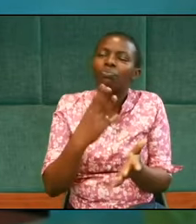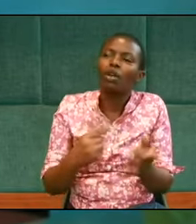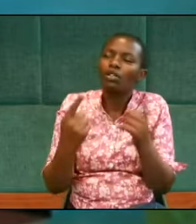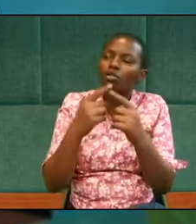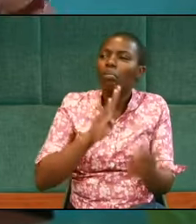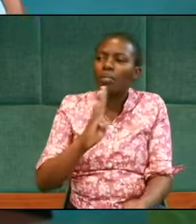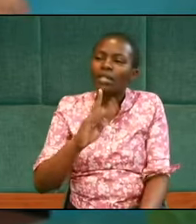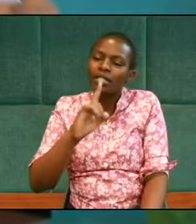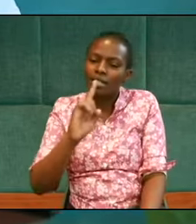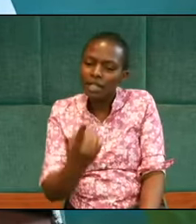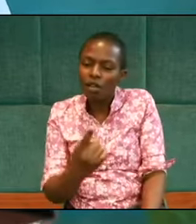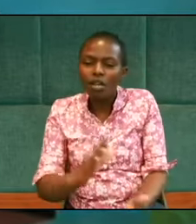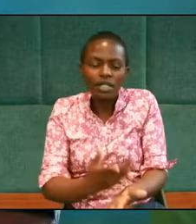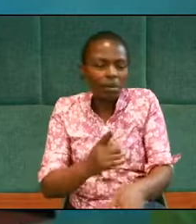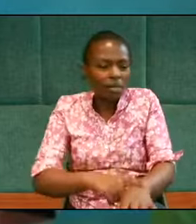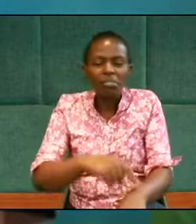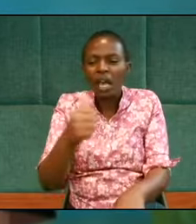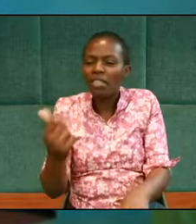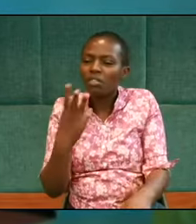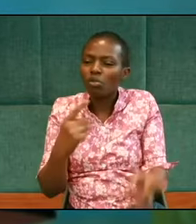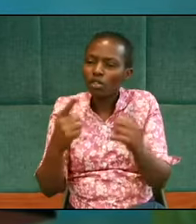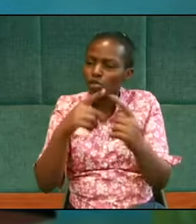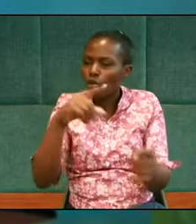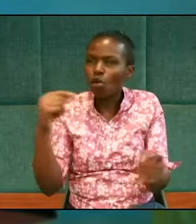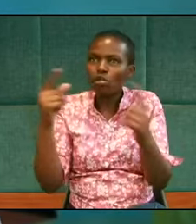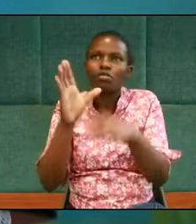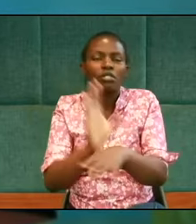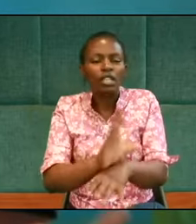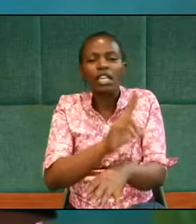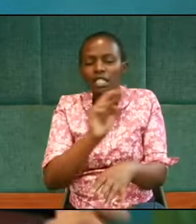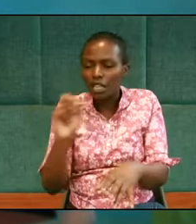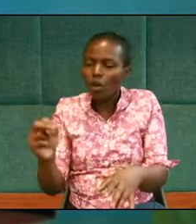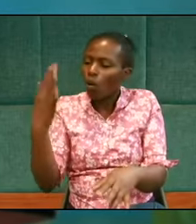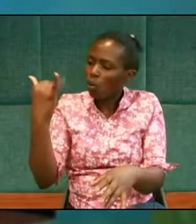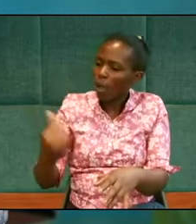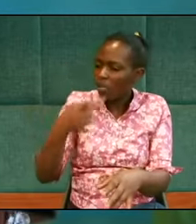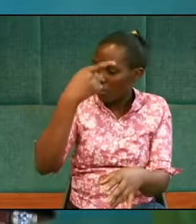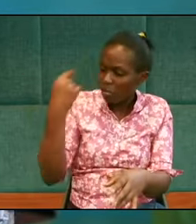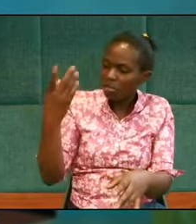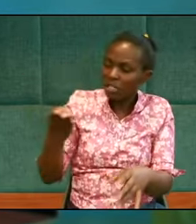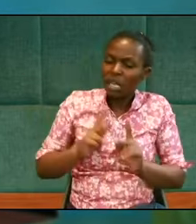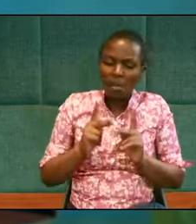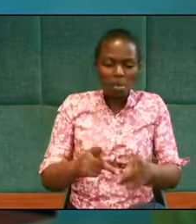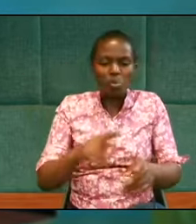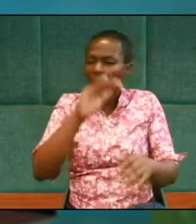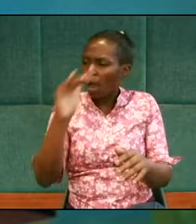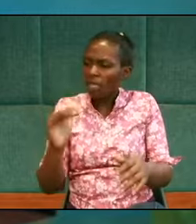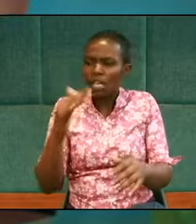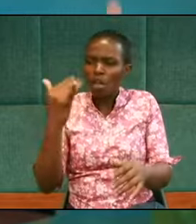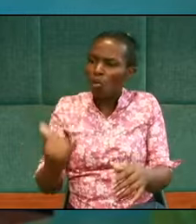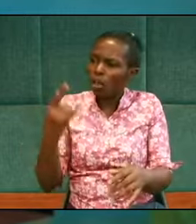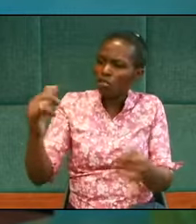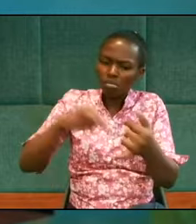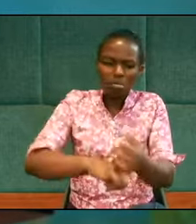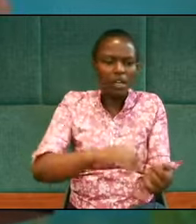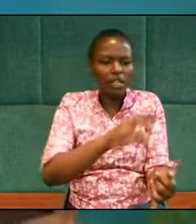church because everybody who meets them is asking them, have we gotten somebody? When the year